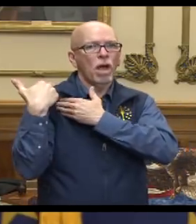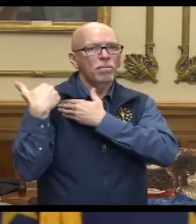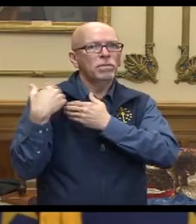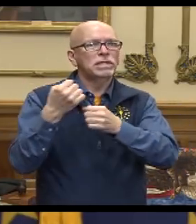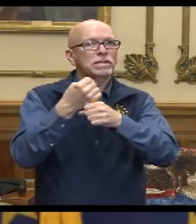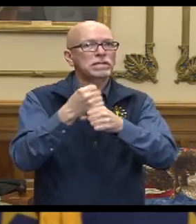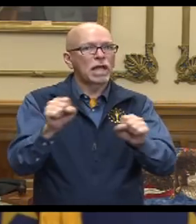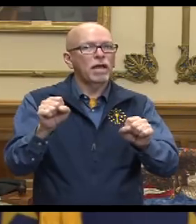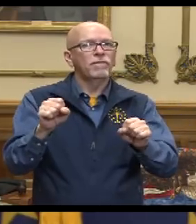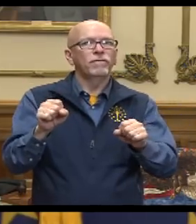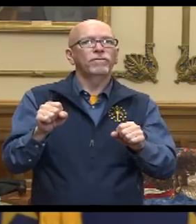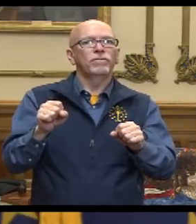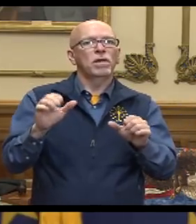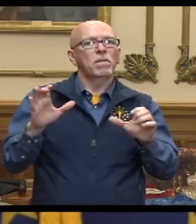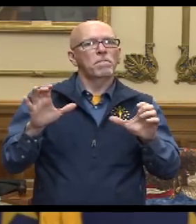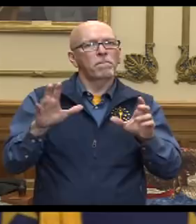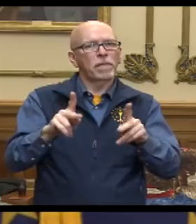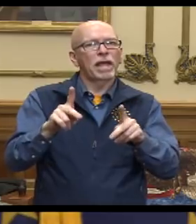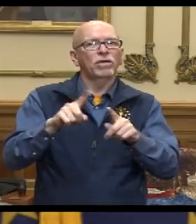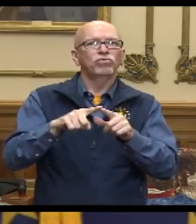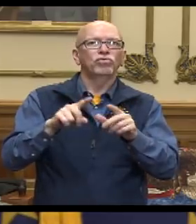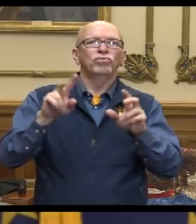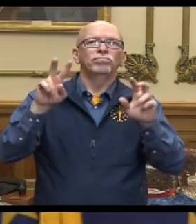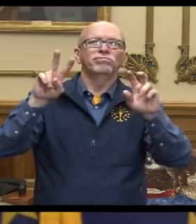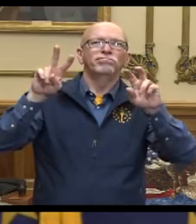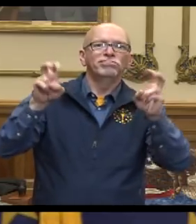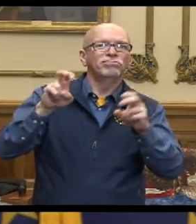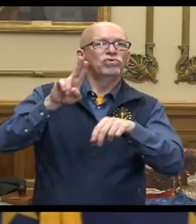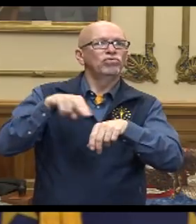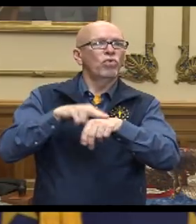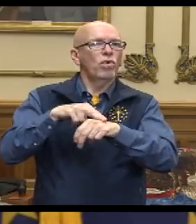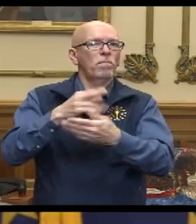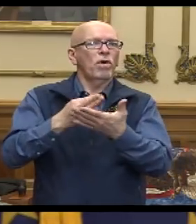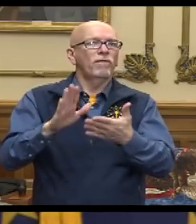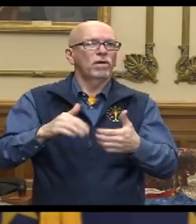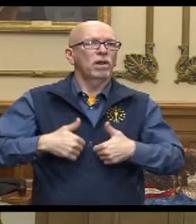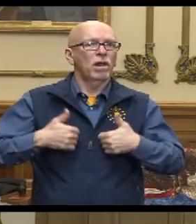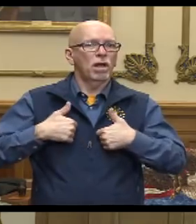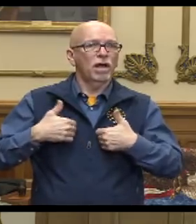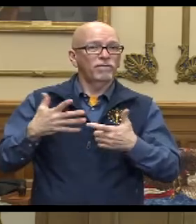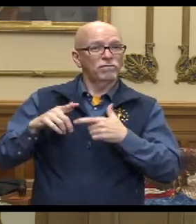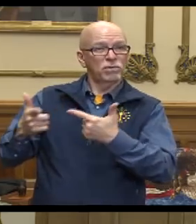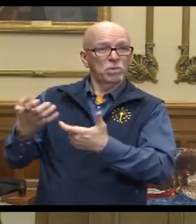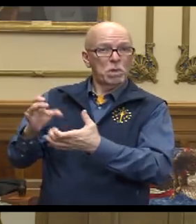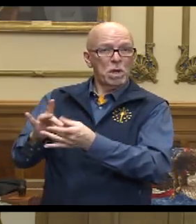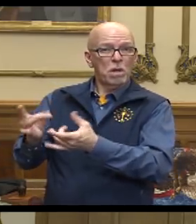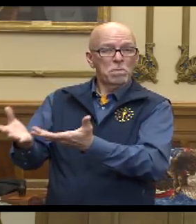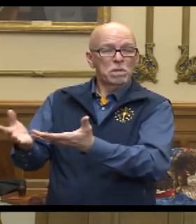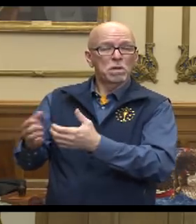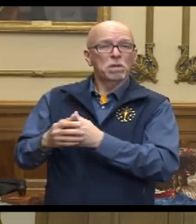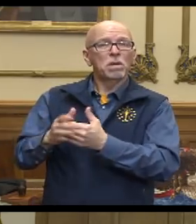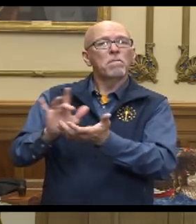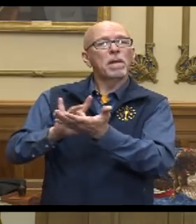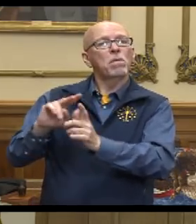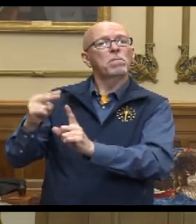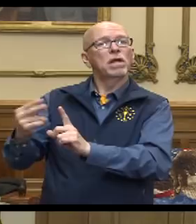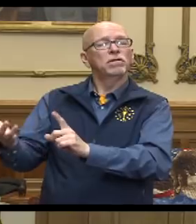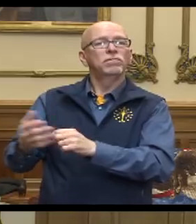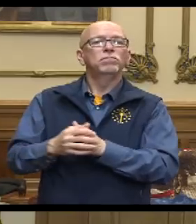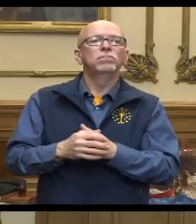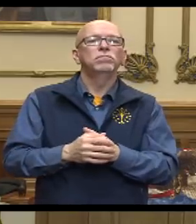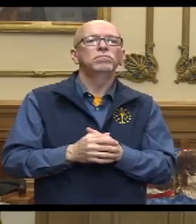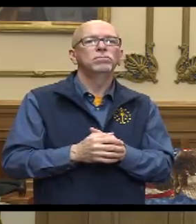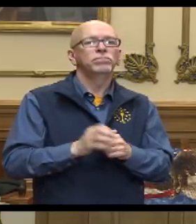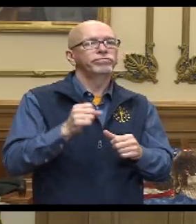safely return to some normal aspects of their life. You want to comment more from a medical perspective? Right,